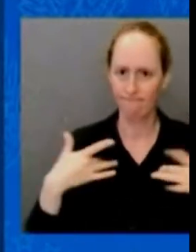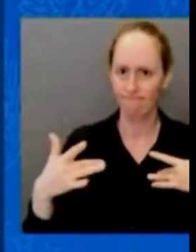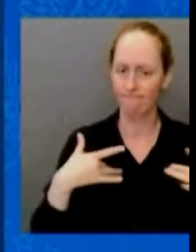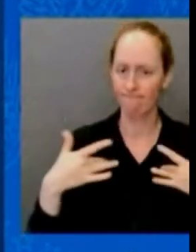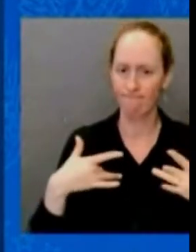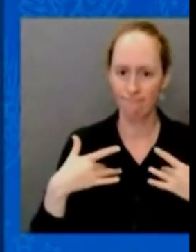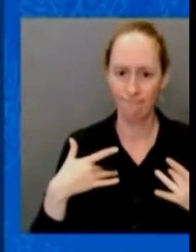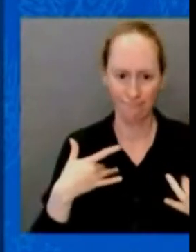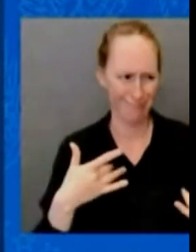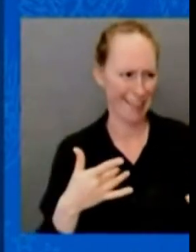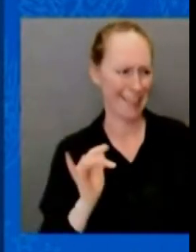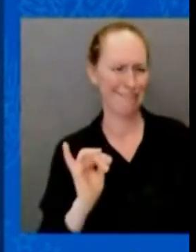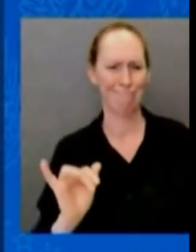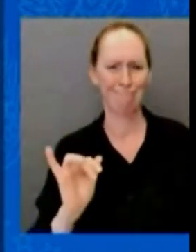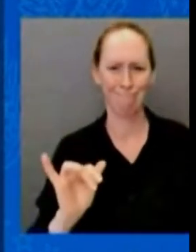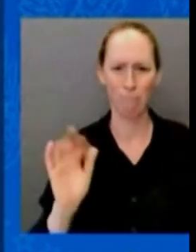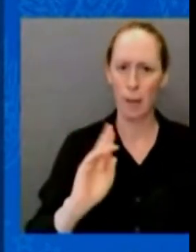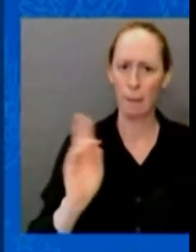excluded,